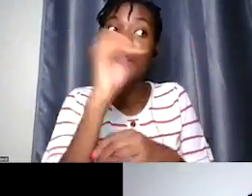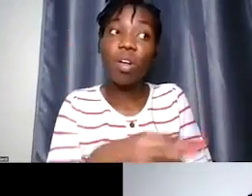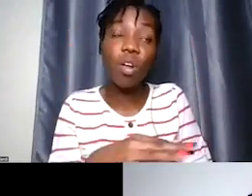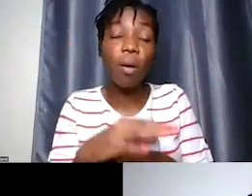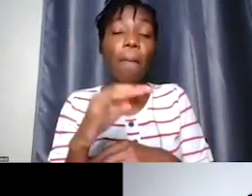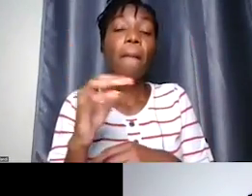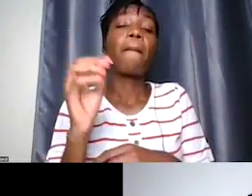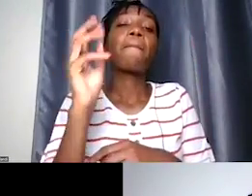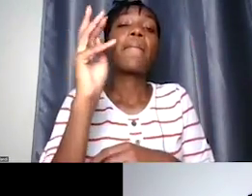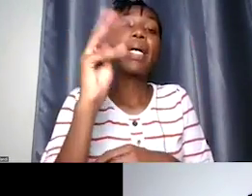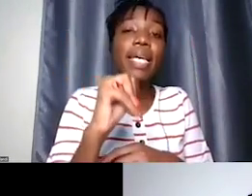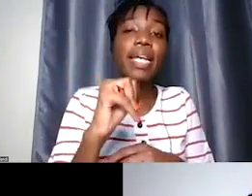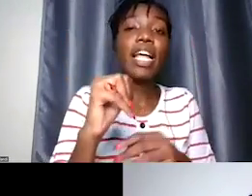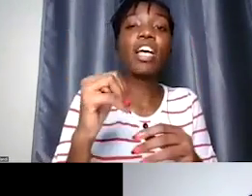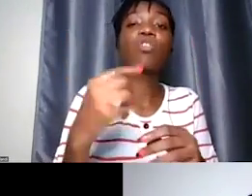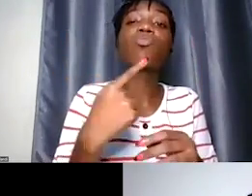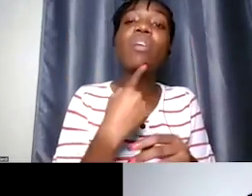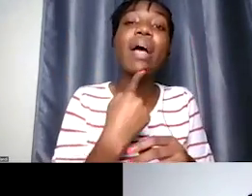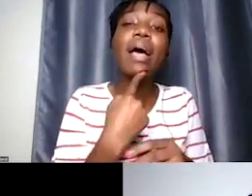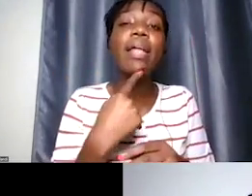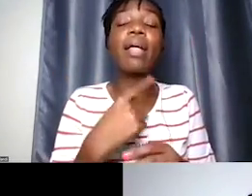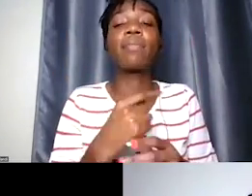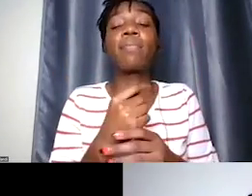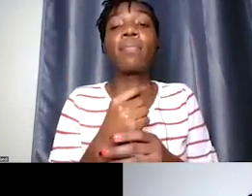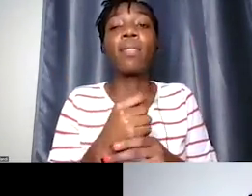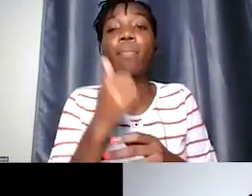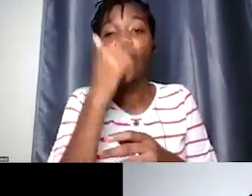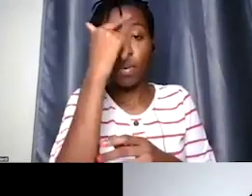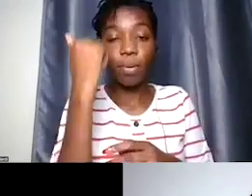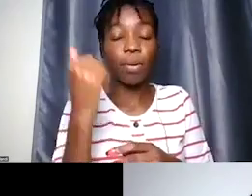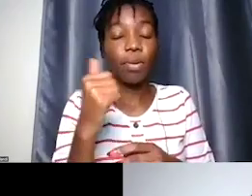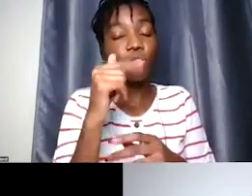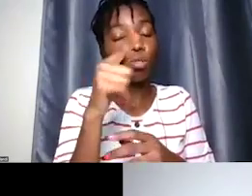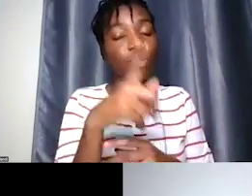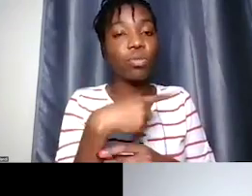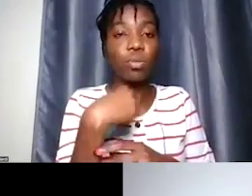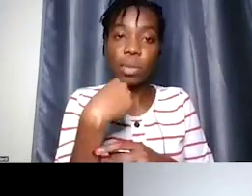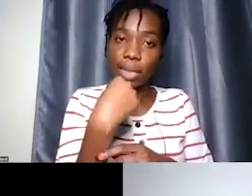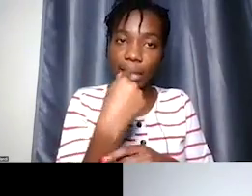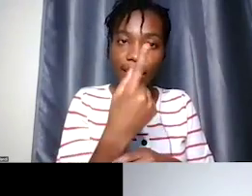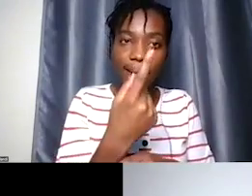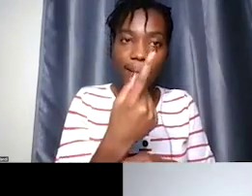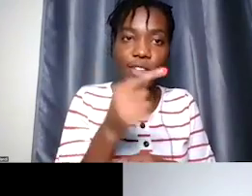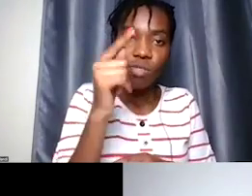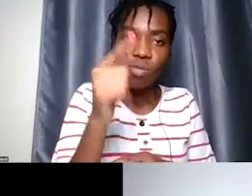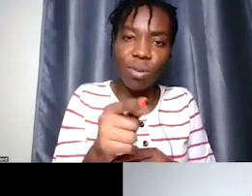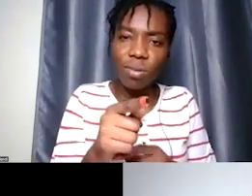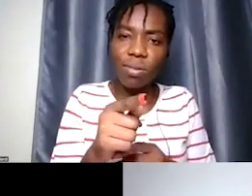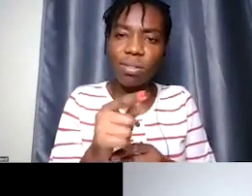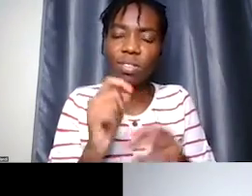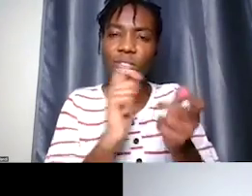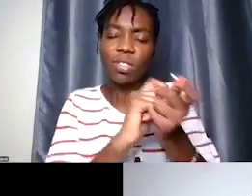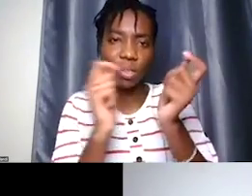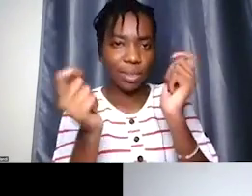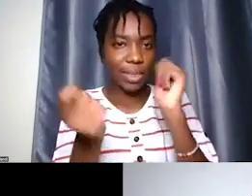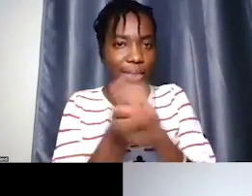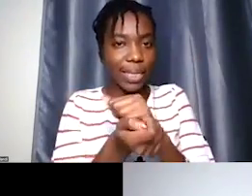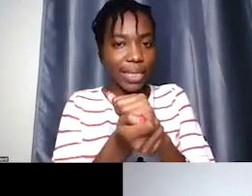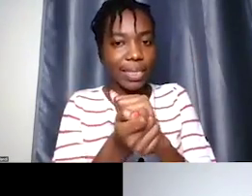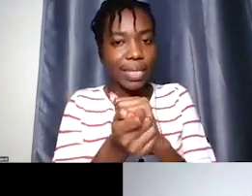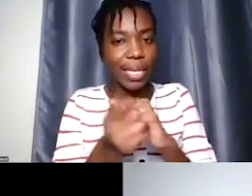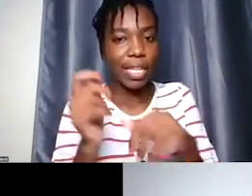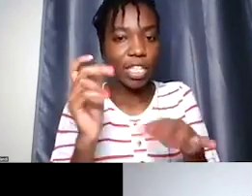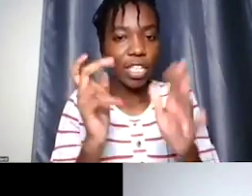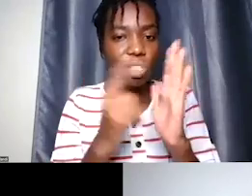part of the world, simply because they will say you are the one meddling on the affairs.